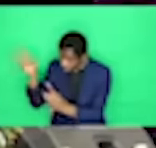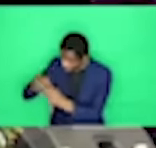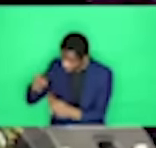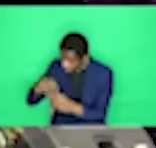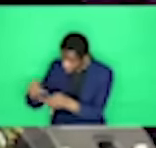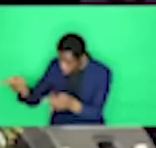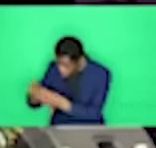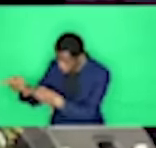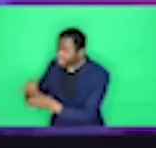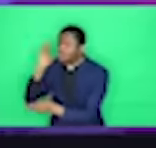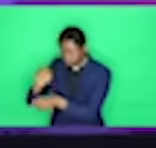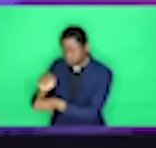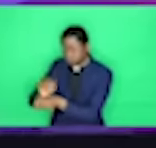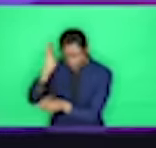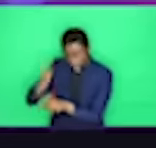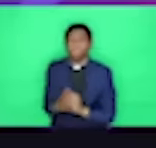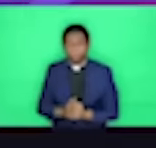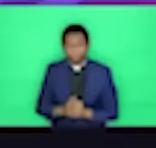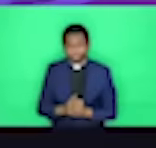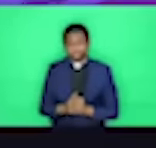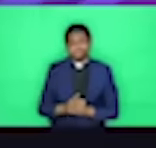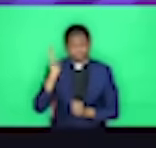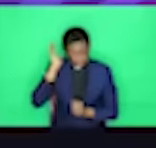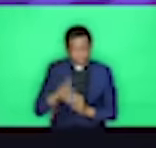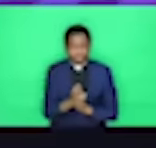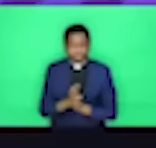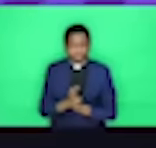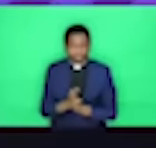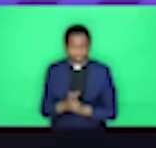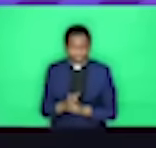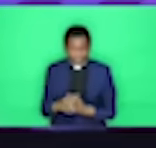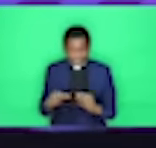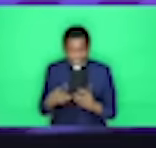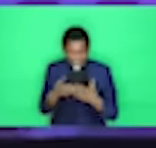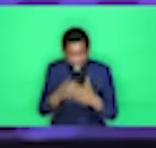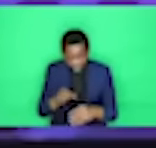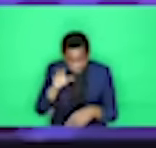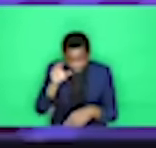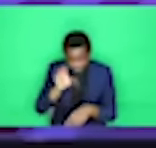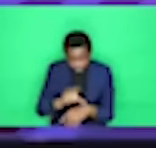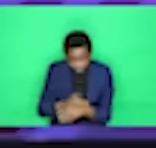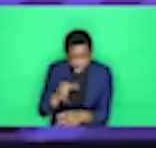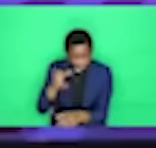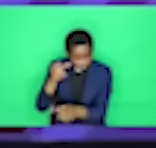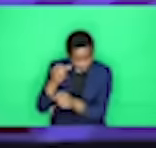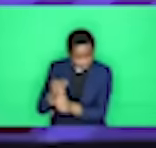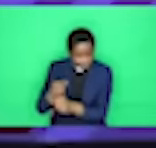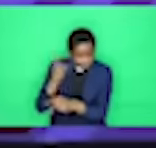will work. And let the church hold on fast to this teaching. Now